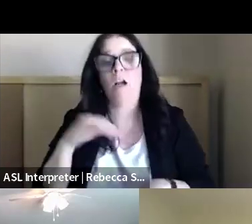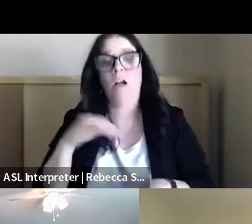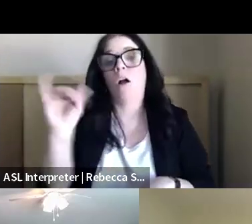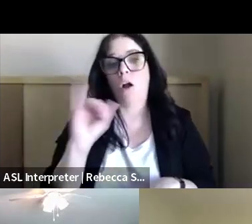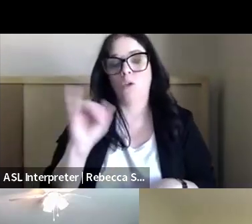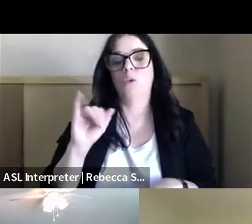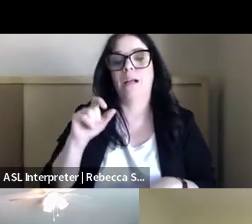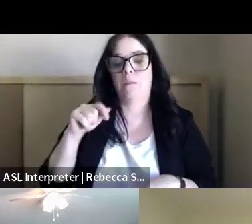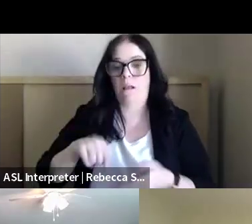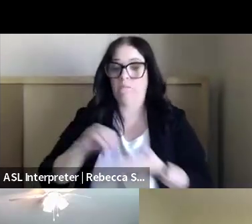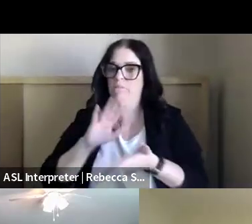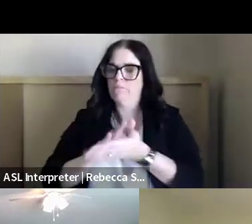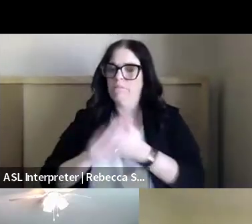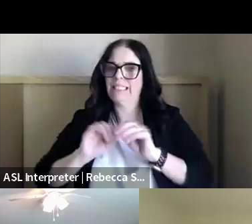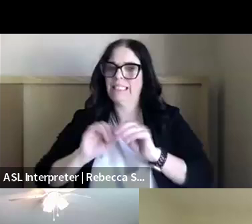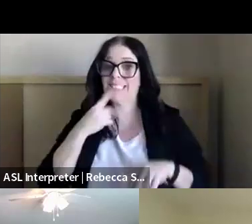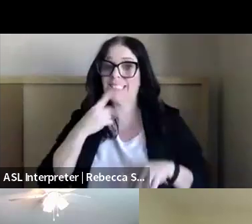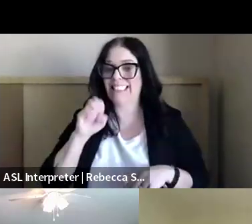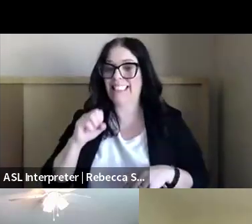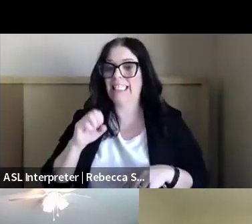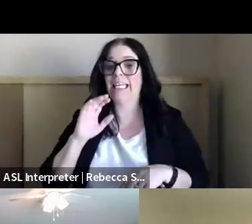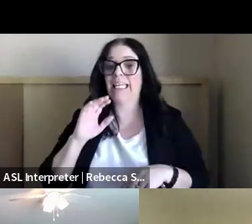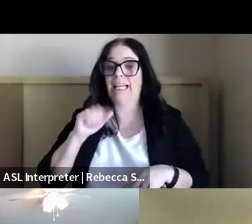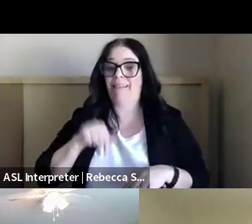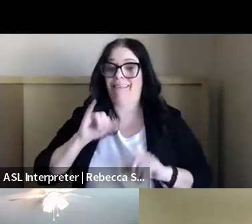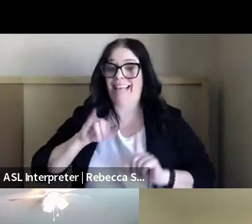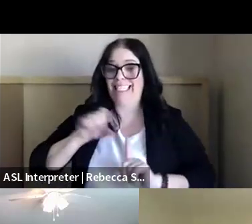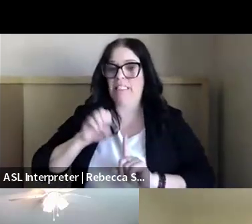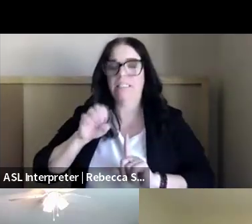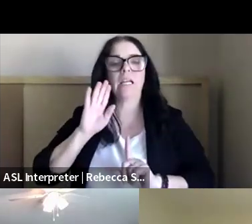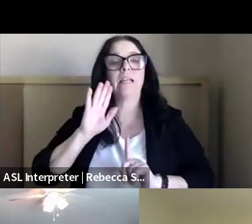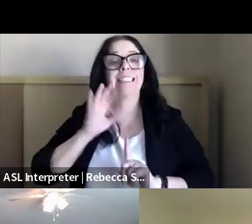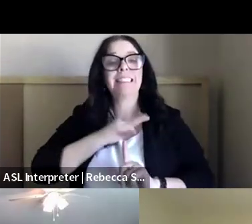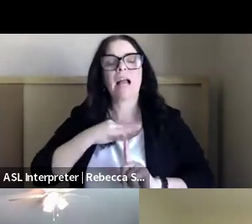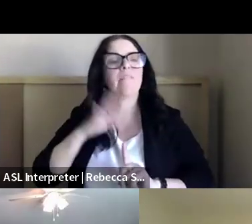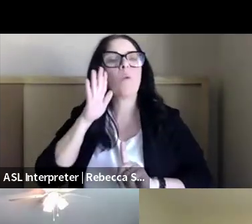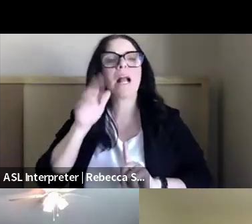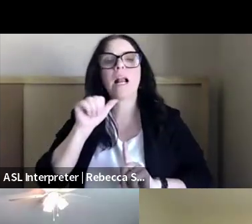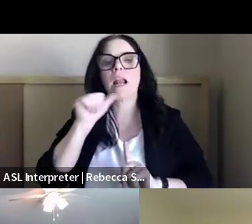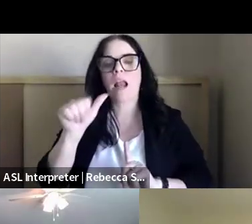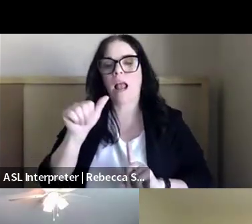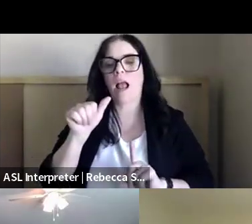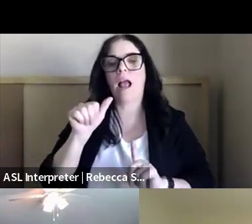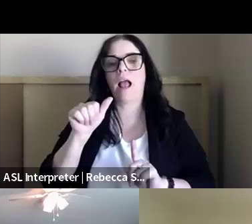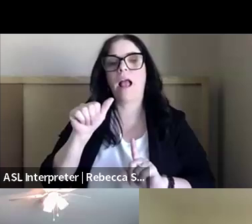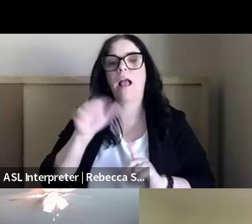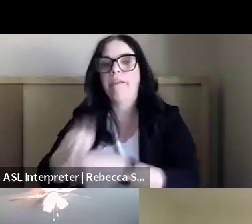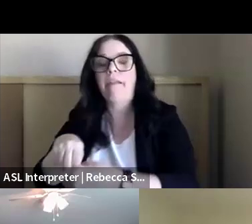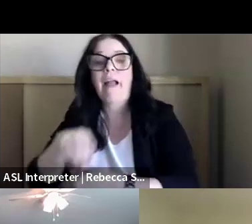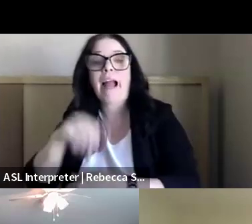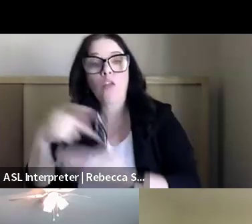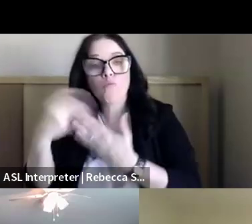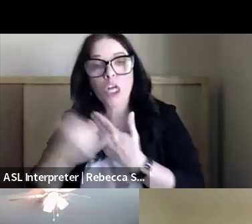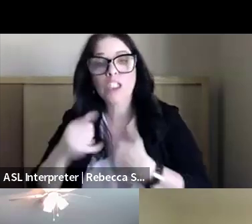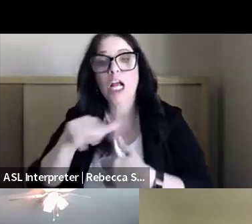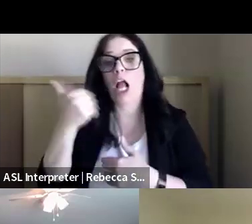staff will not be assigned to other projects and activities that would create a conflict of interest with the